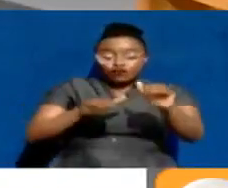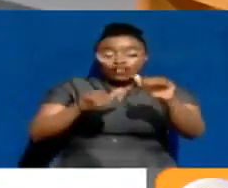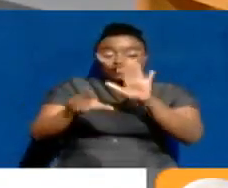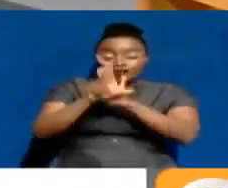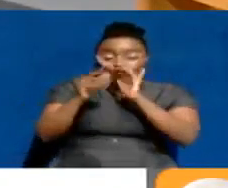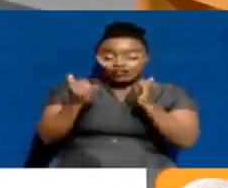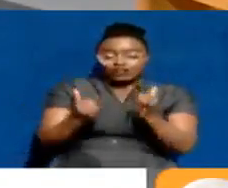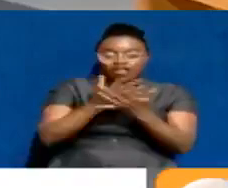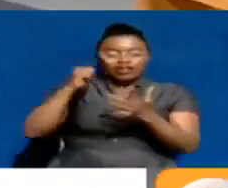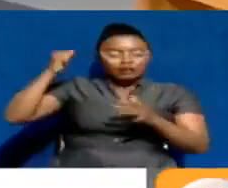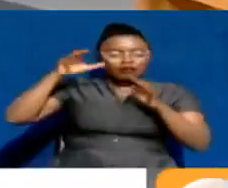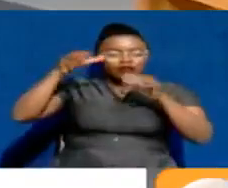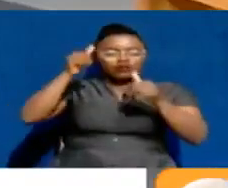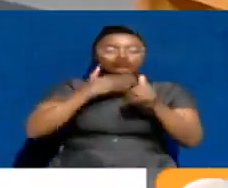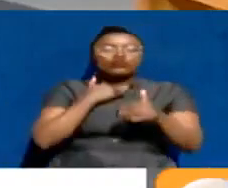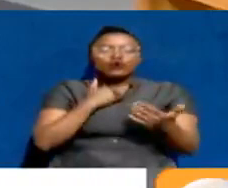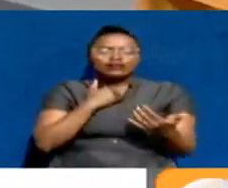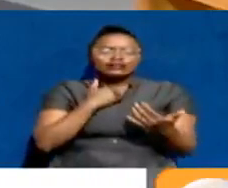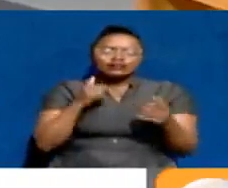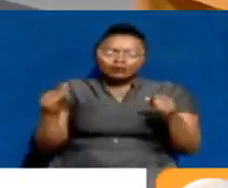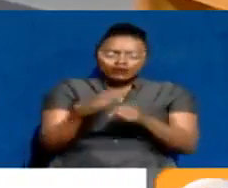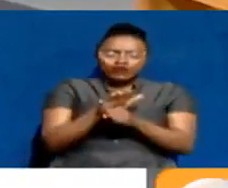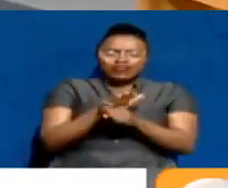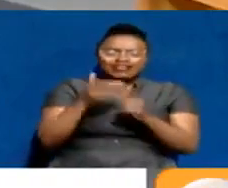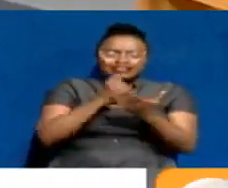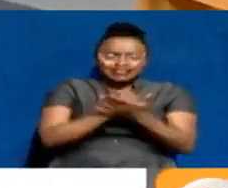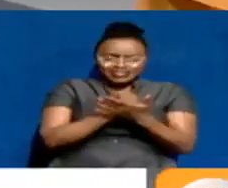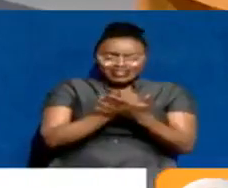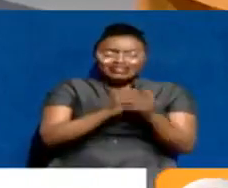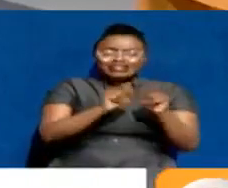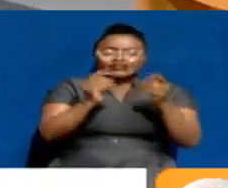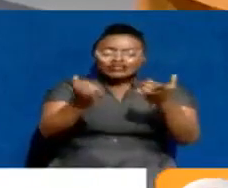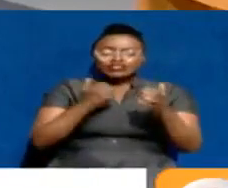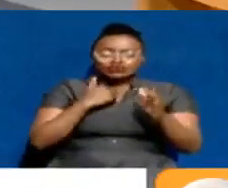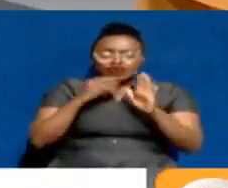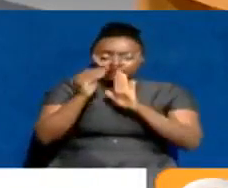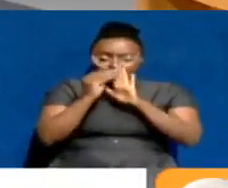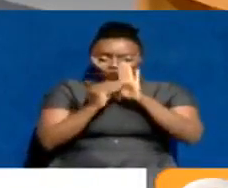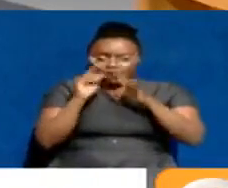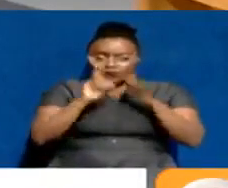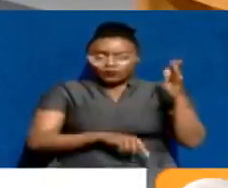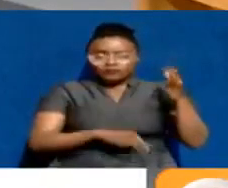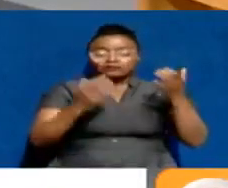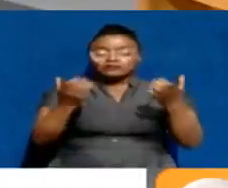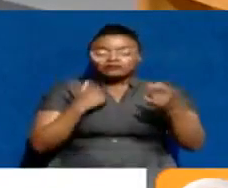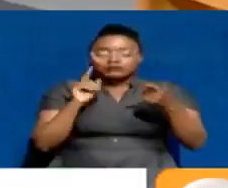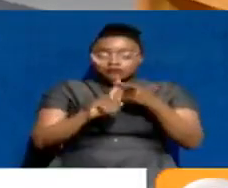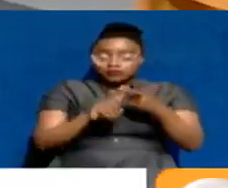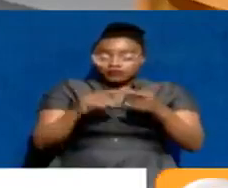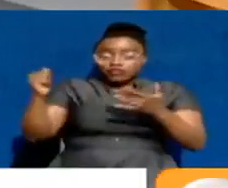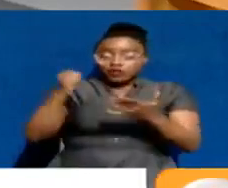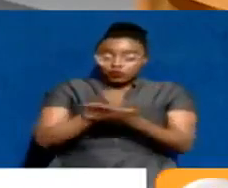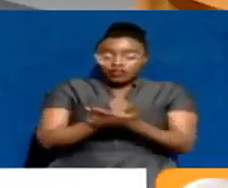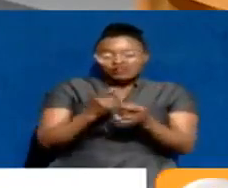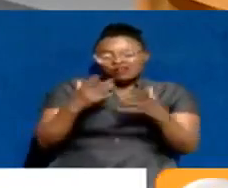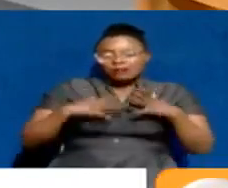law, any party that seeks to be fully registered needs to have the following. It needs to have recruited as members